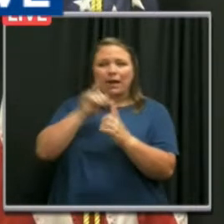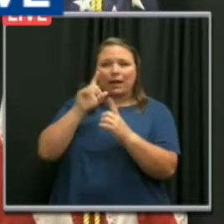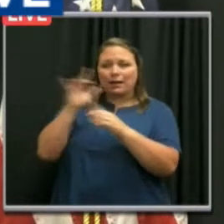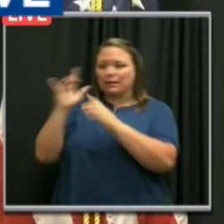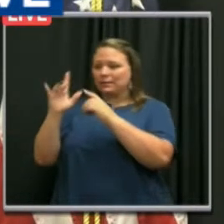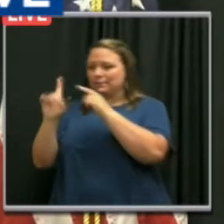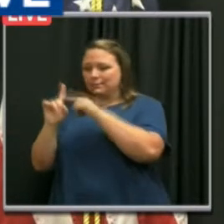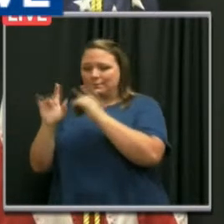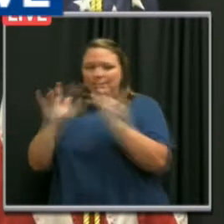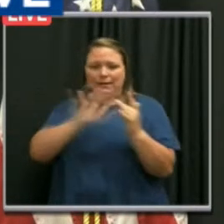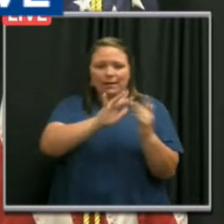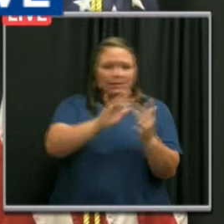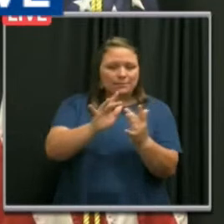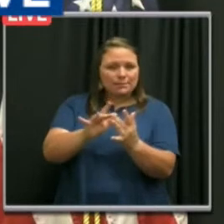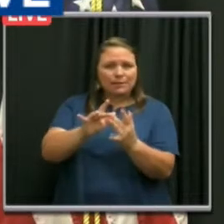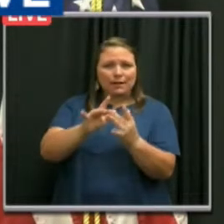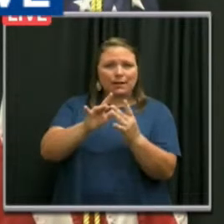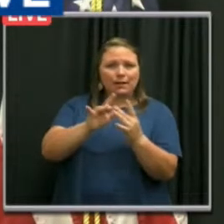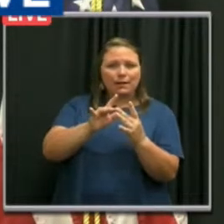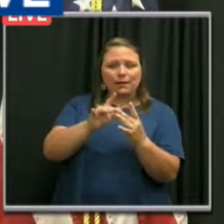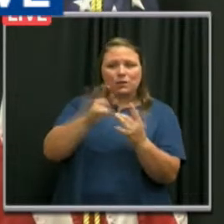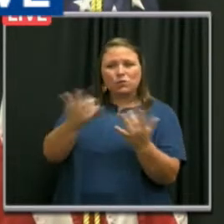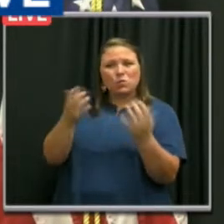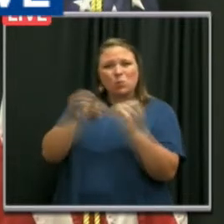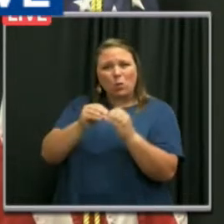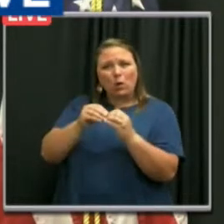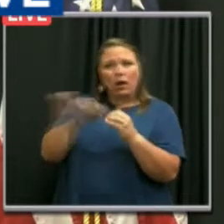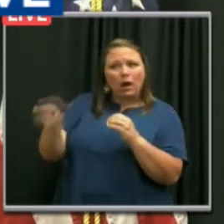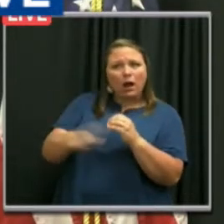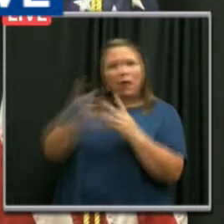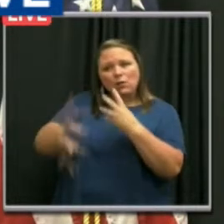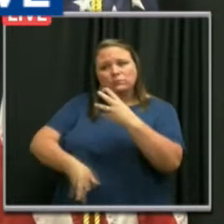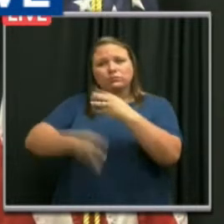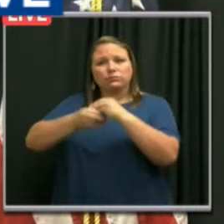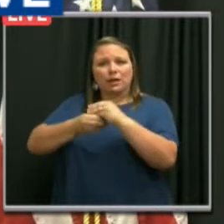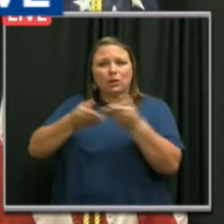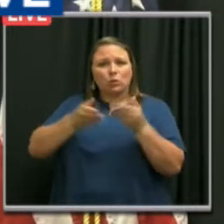any other larger unique mitigation efforts you're considering?